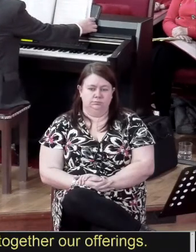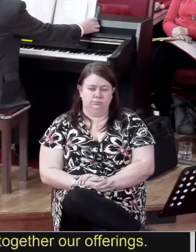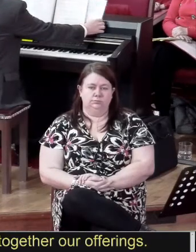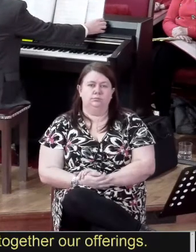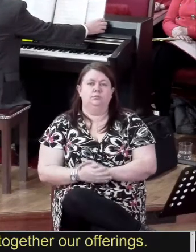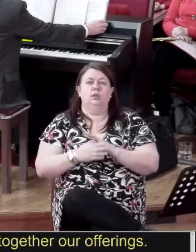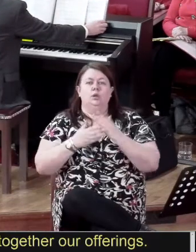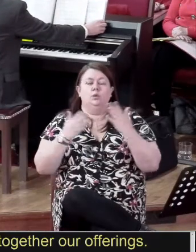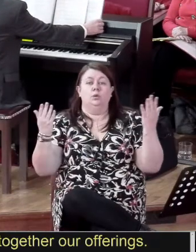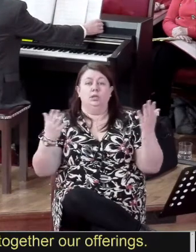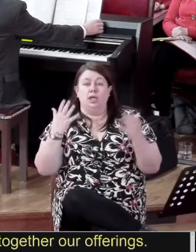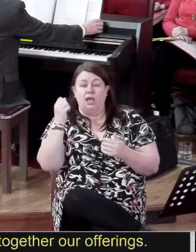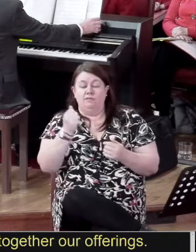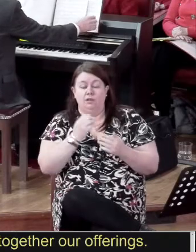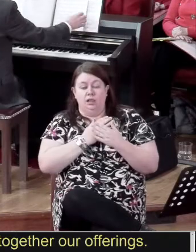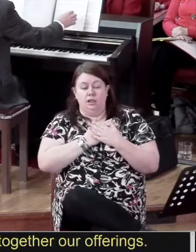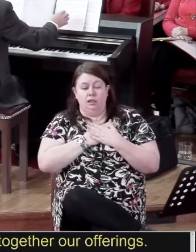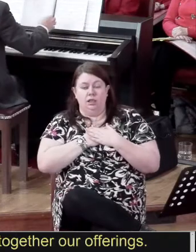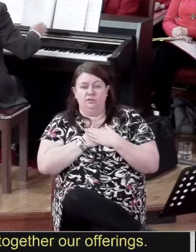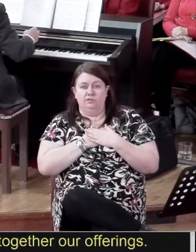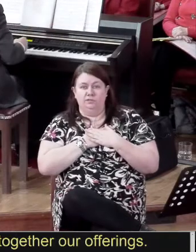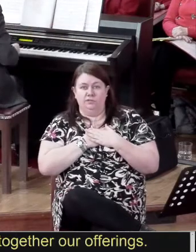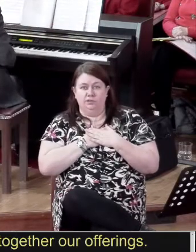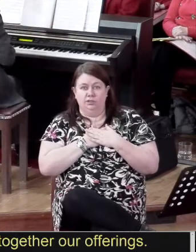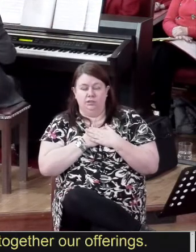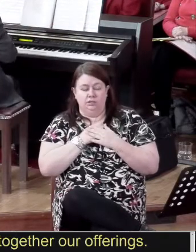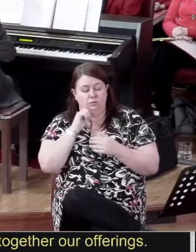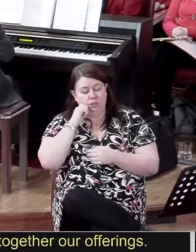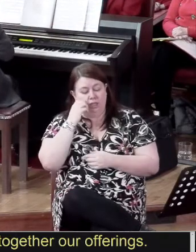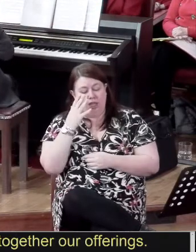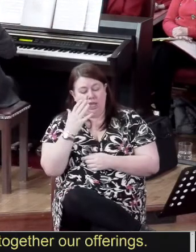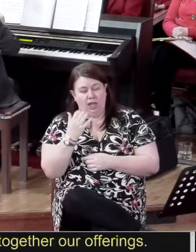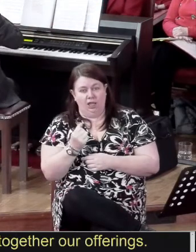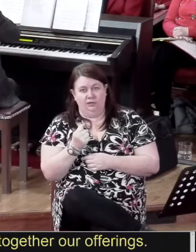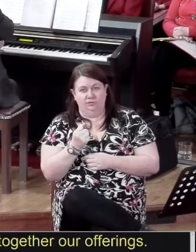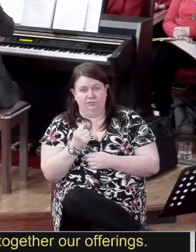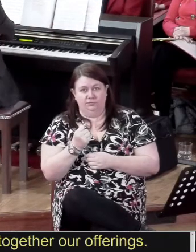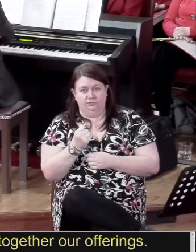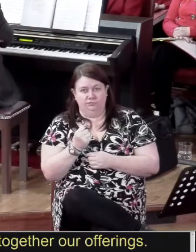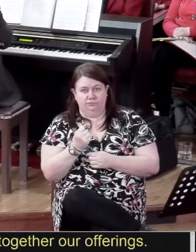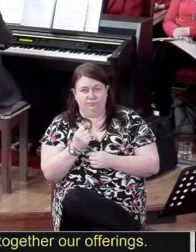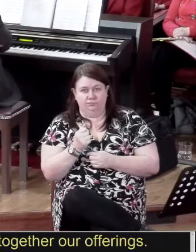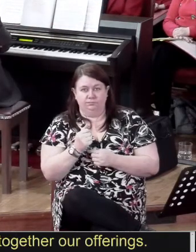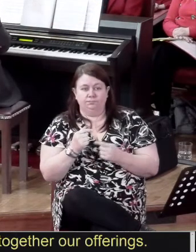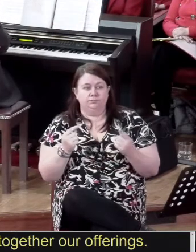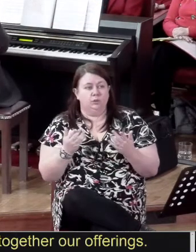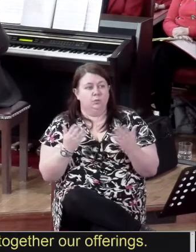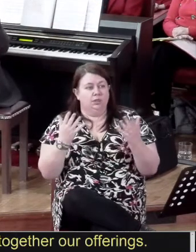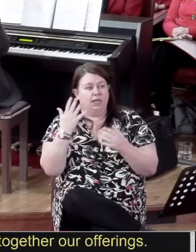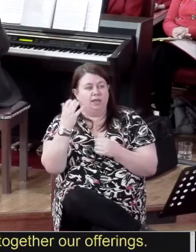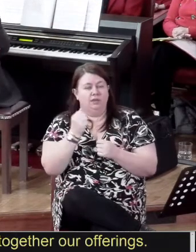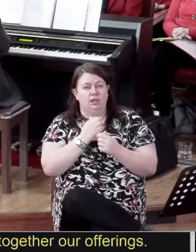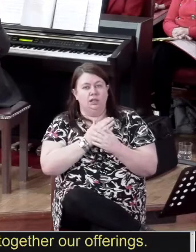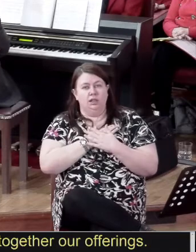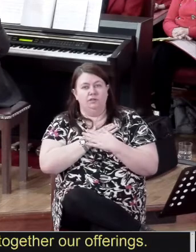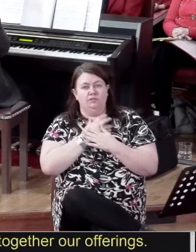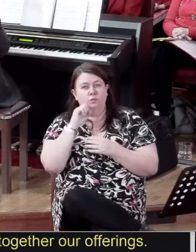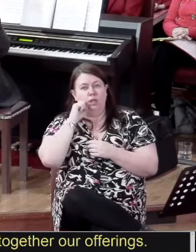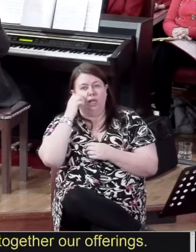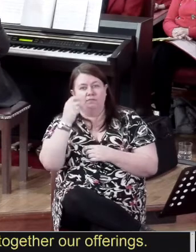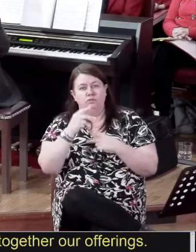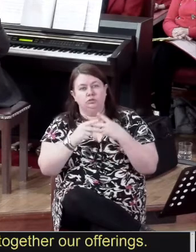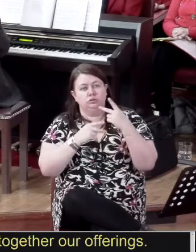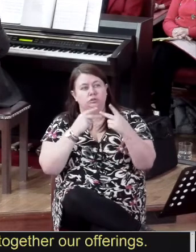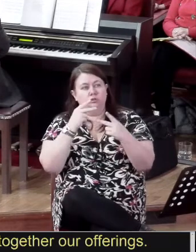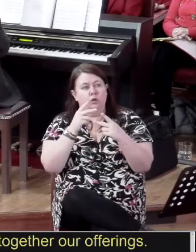Where there is love, the heart is light. Where there is love, the day is bright. Where there is love, there is a song to help when things are